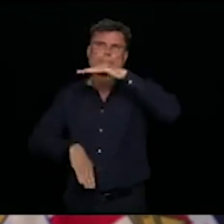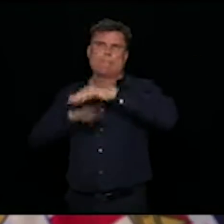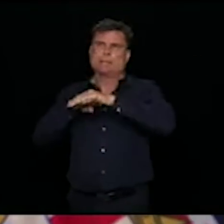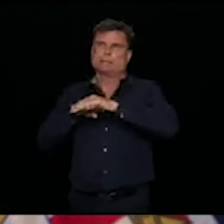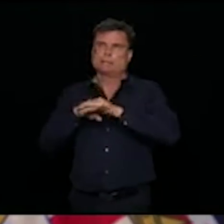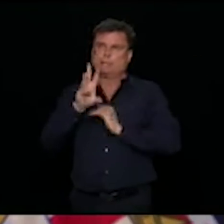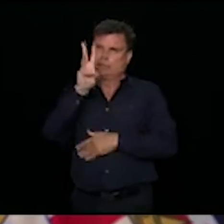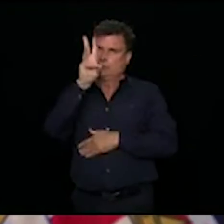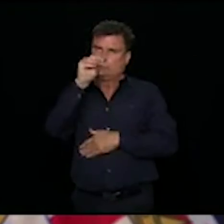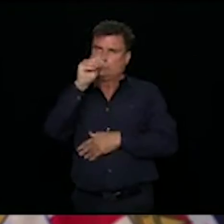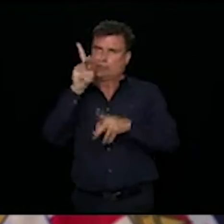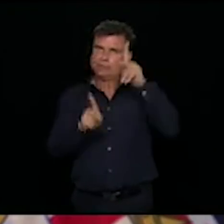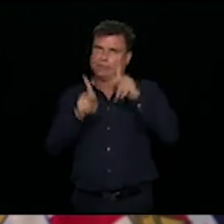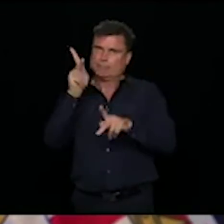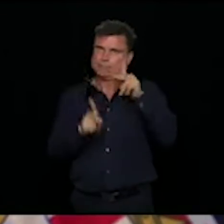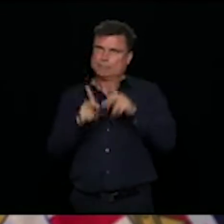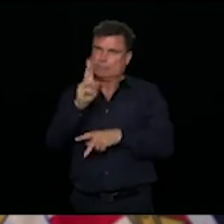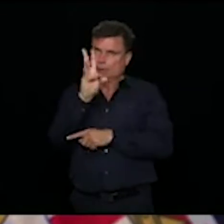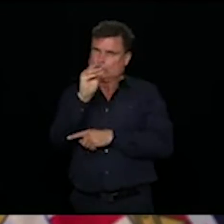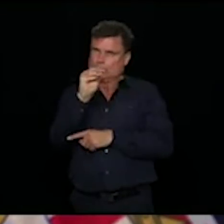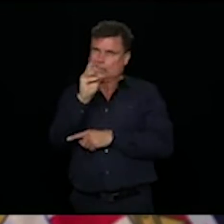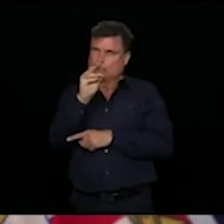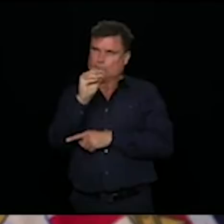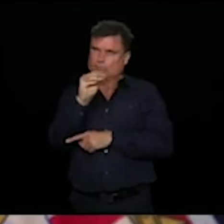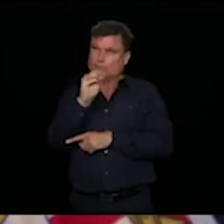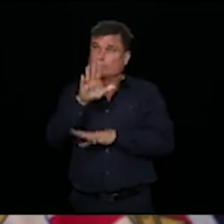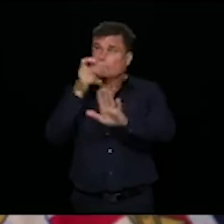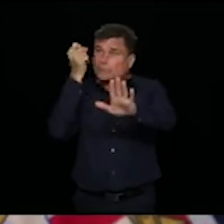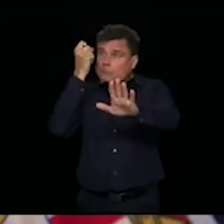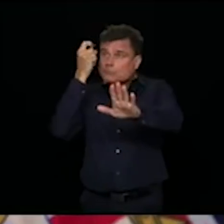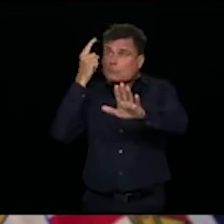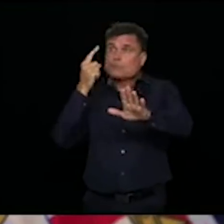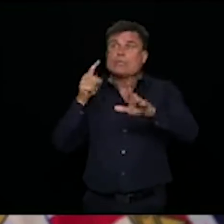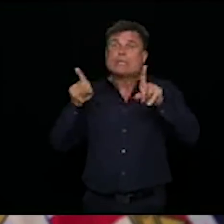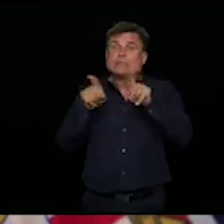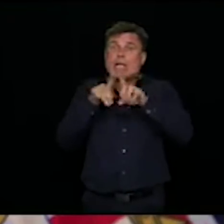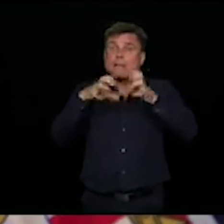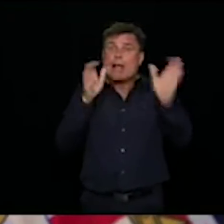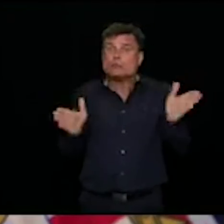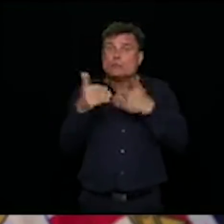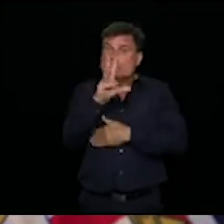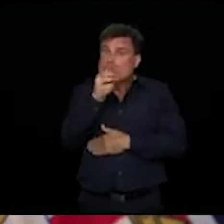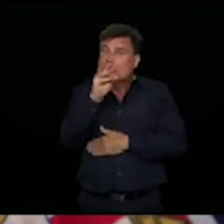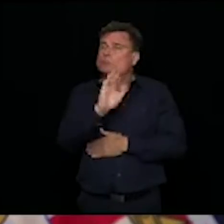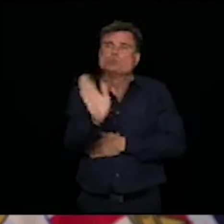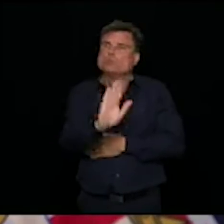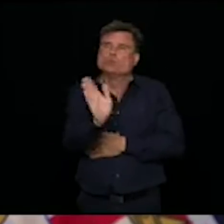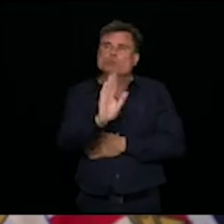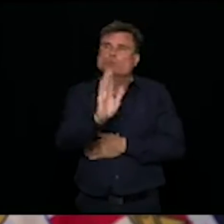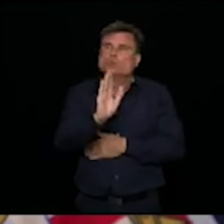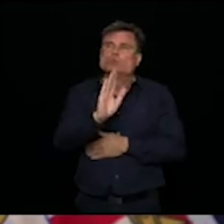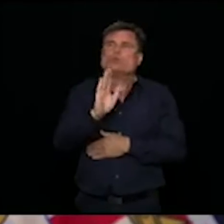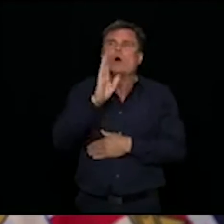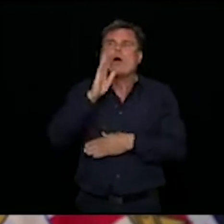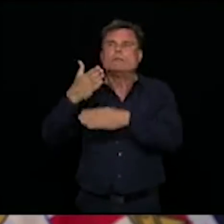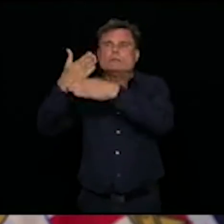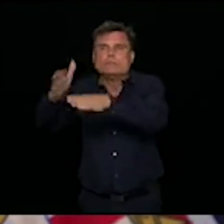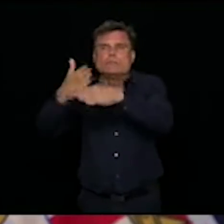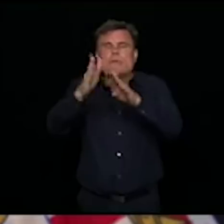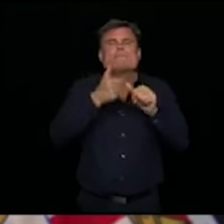learning group will have at most about 60 people. And that seems like a lot. That's not all in the same classroom. But it will